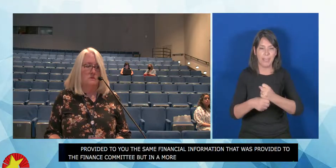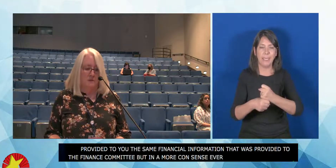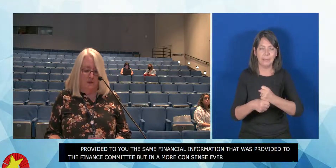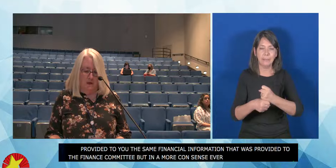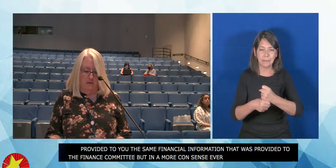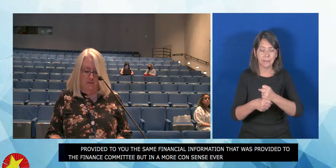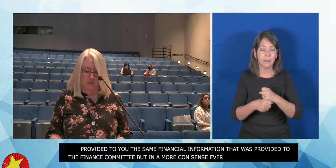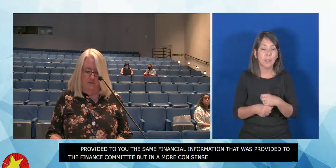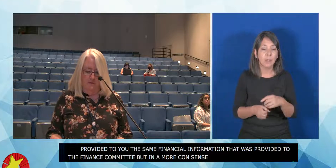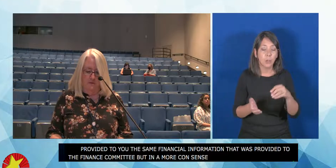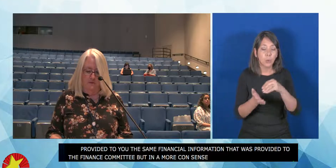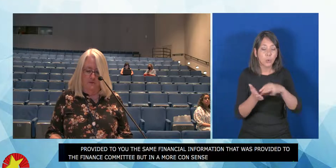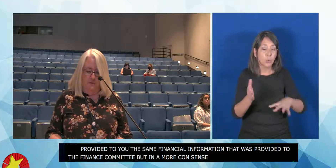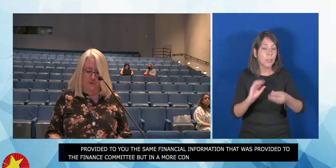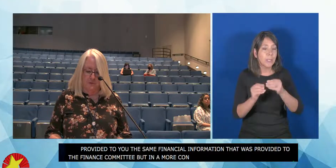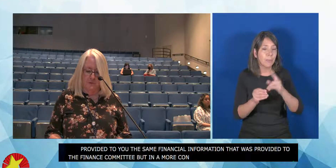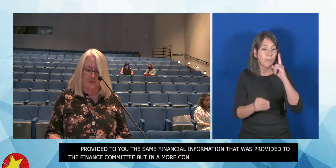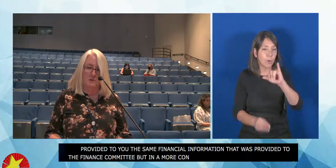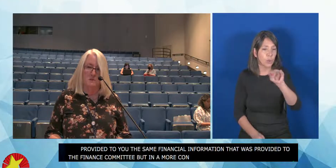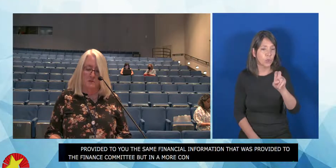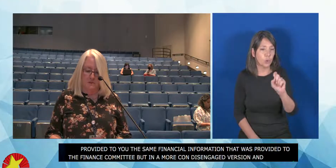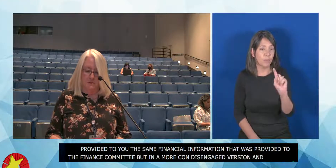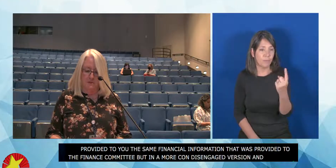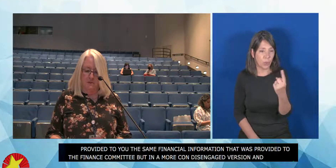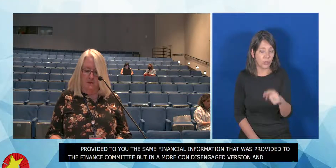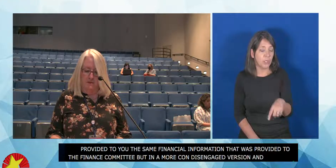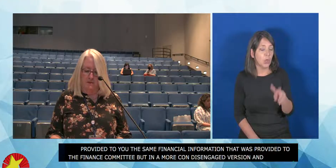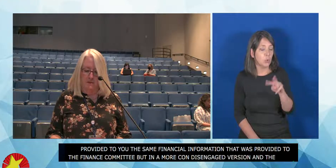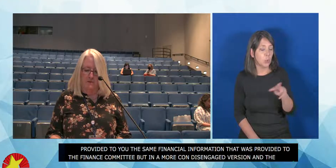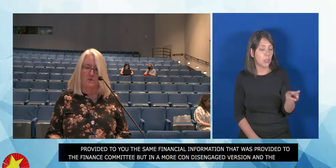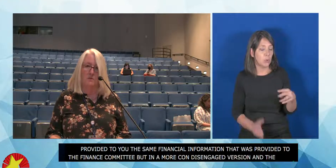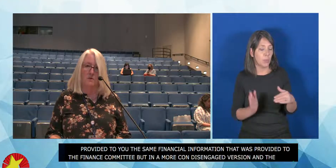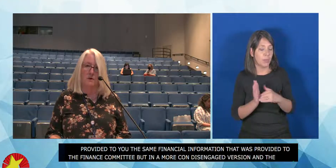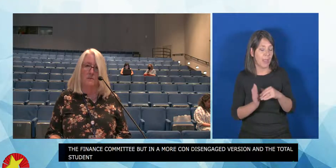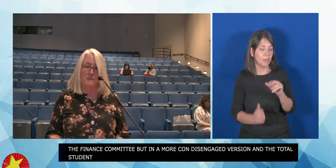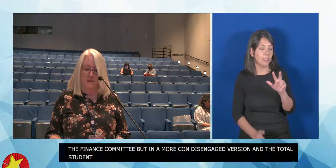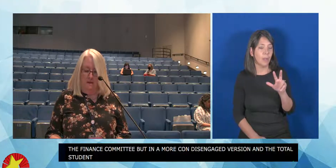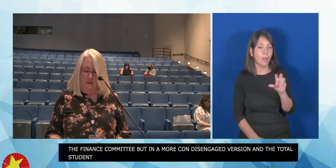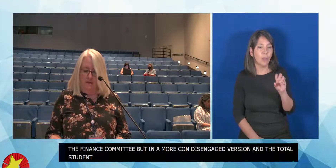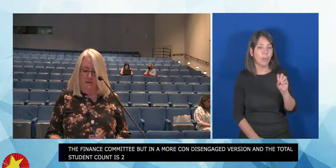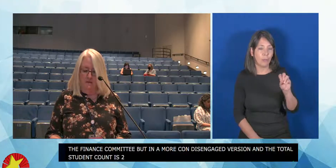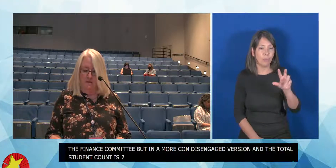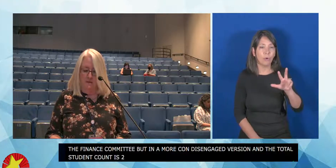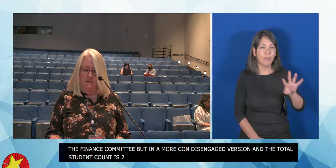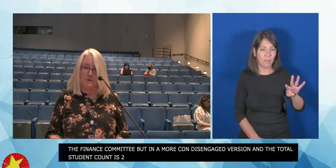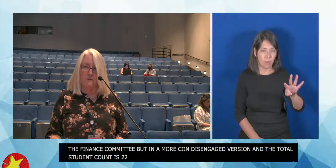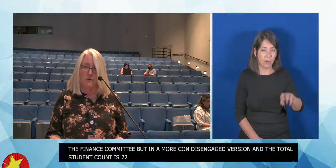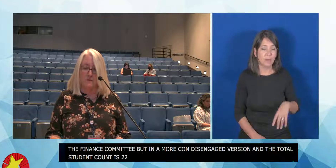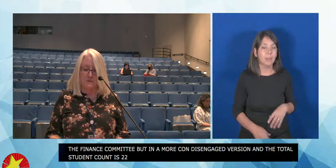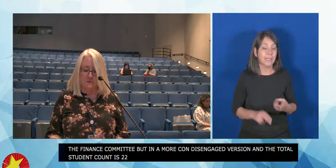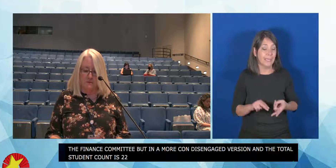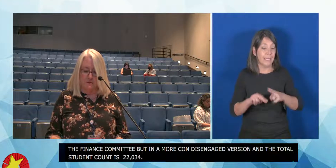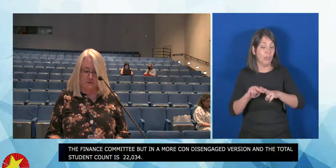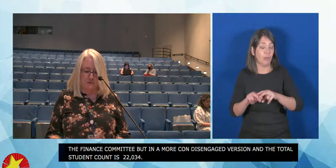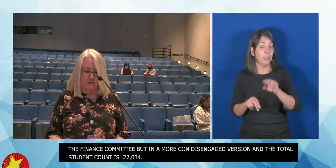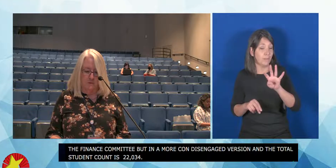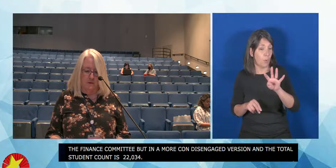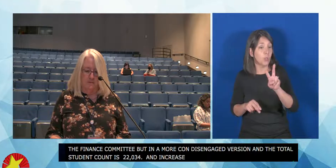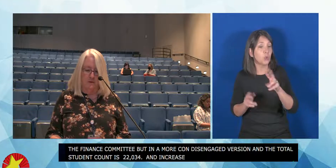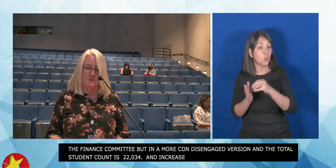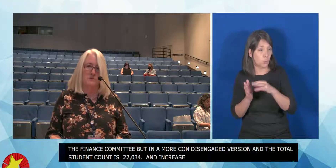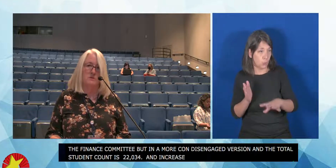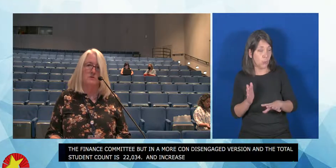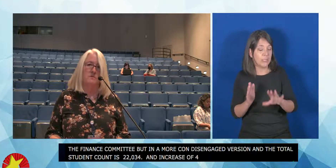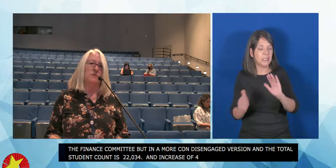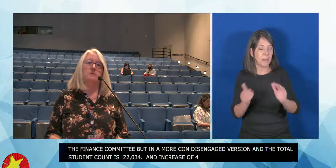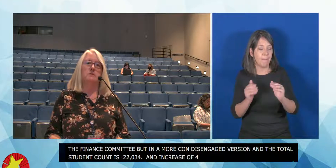total student count for June 1st, 2022 is 22,034, an increase of 42 students when